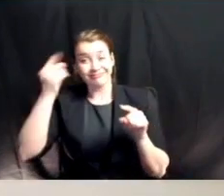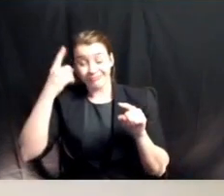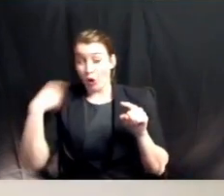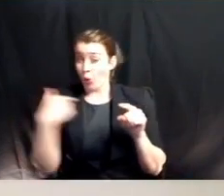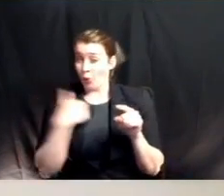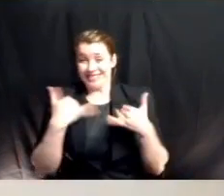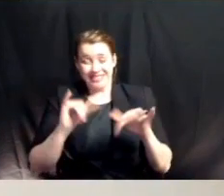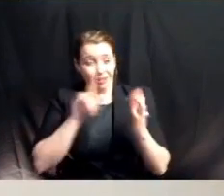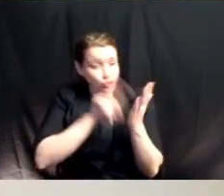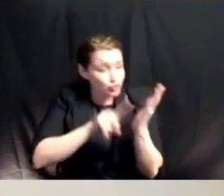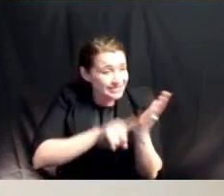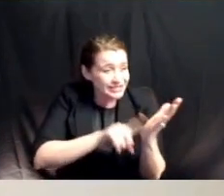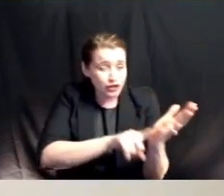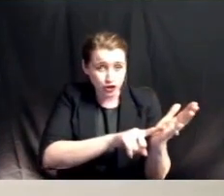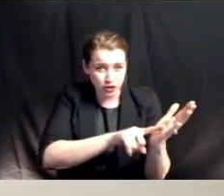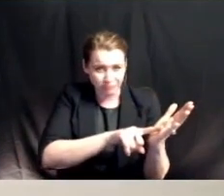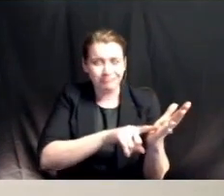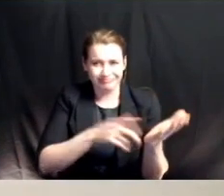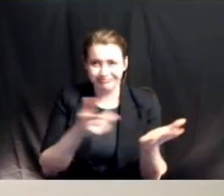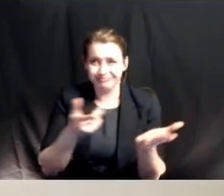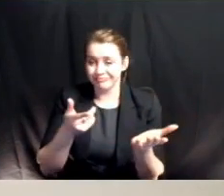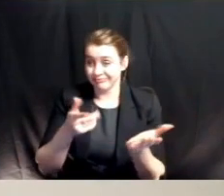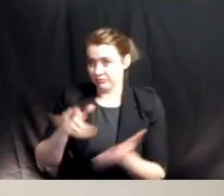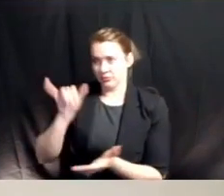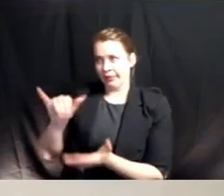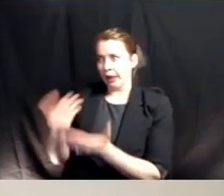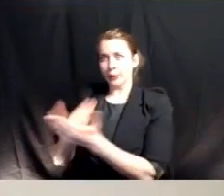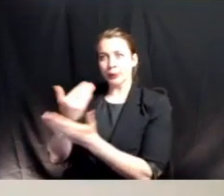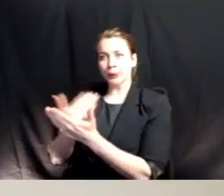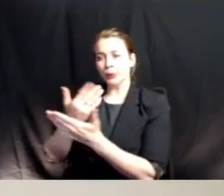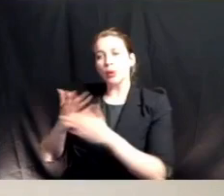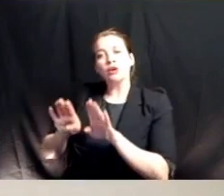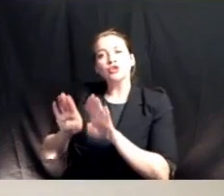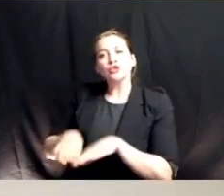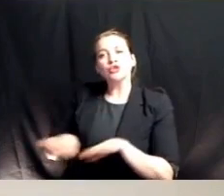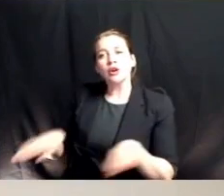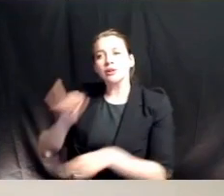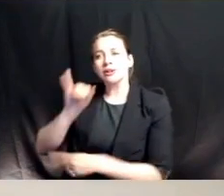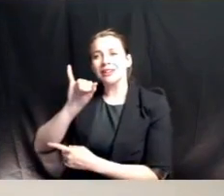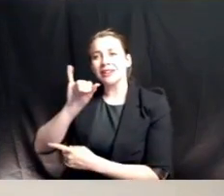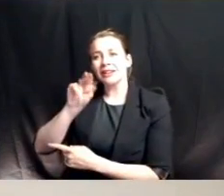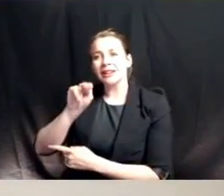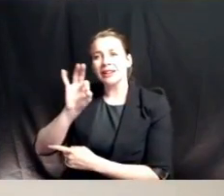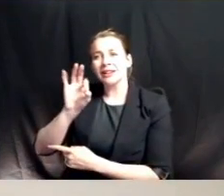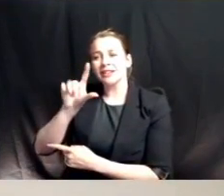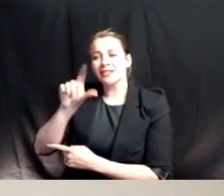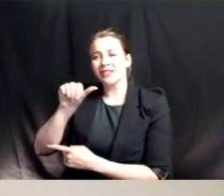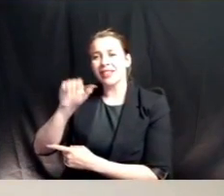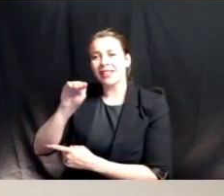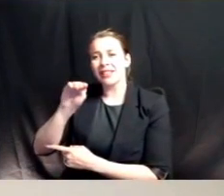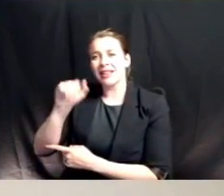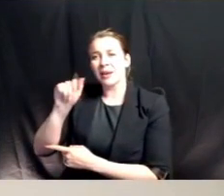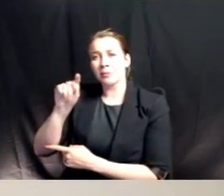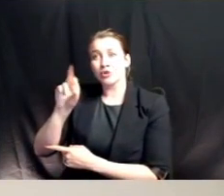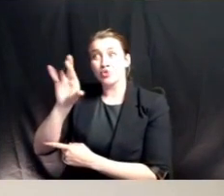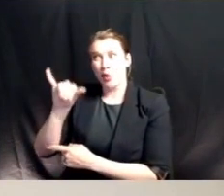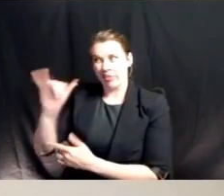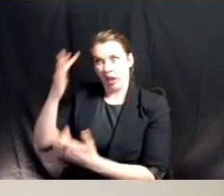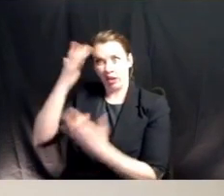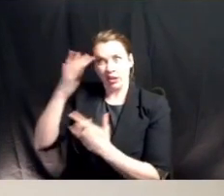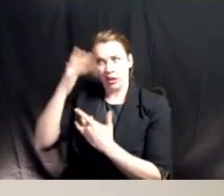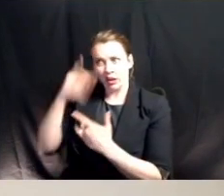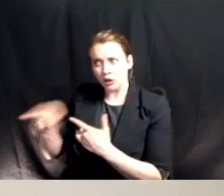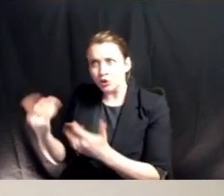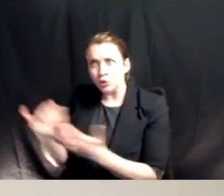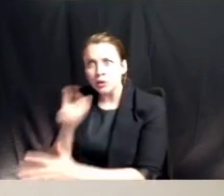new pediatric inflammatory syndrome is being appreciated newly. So there are new things that we find